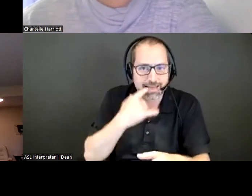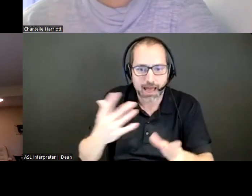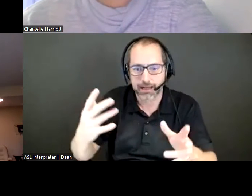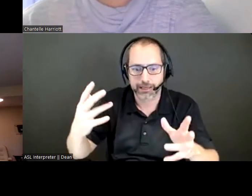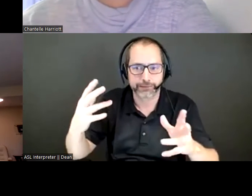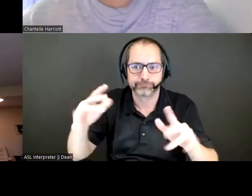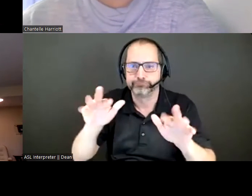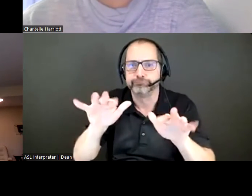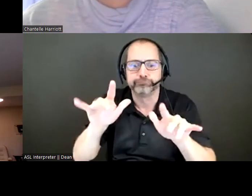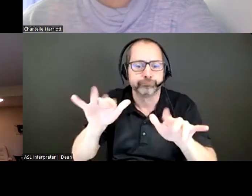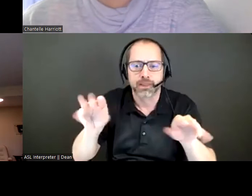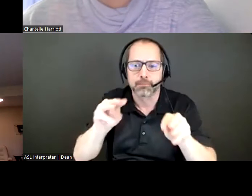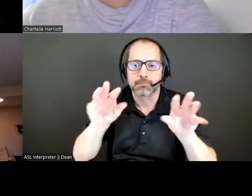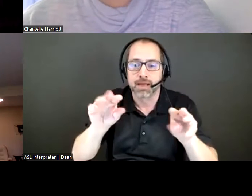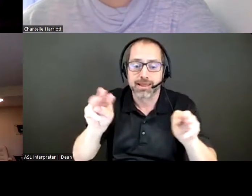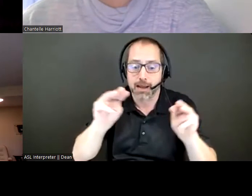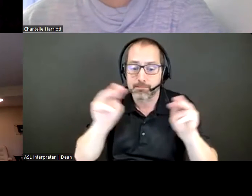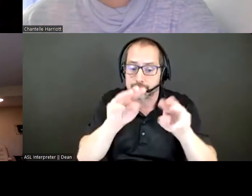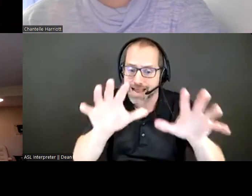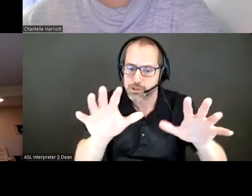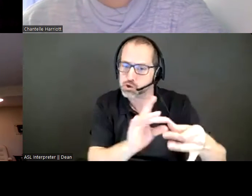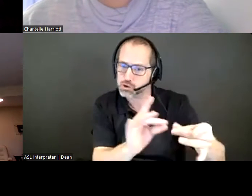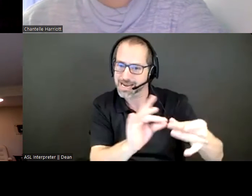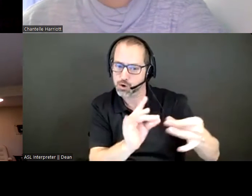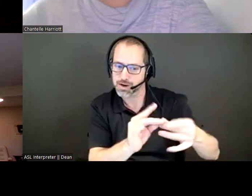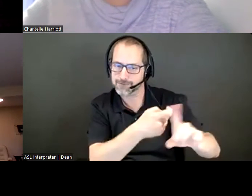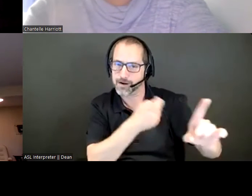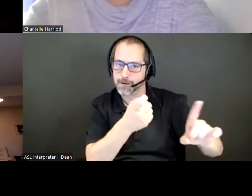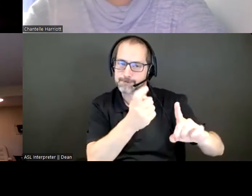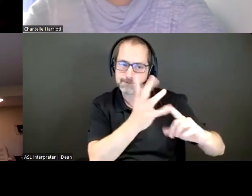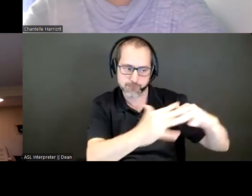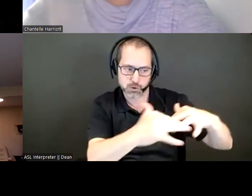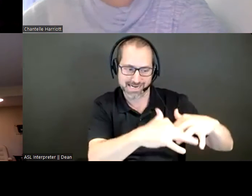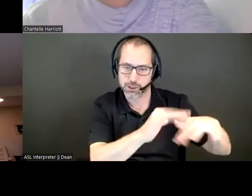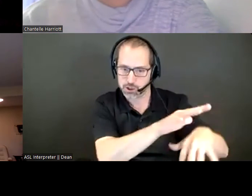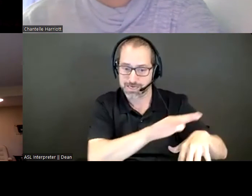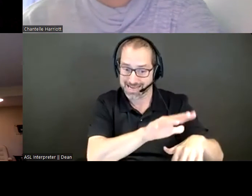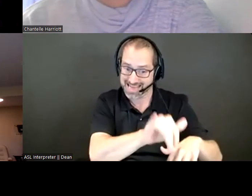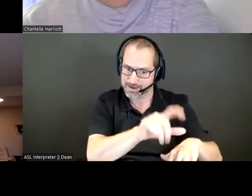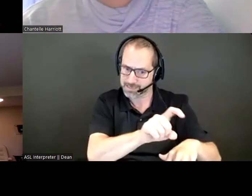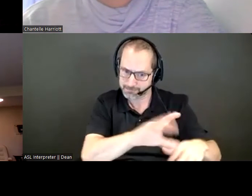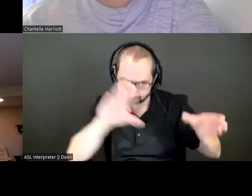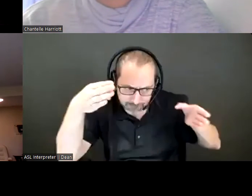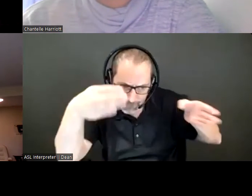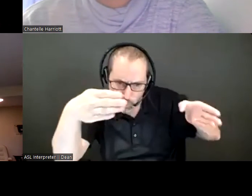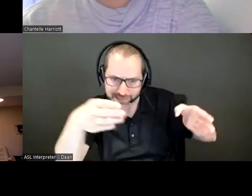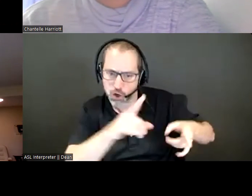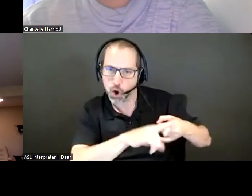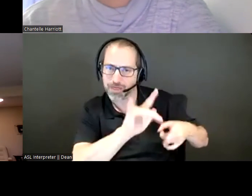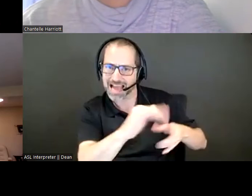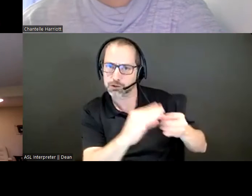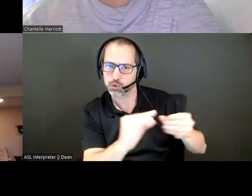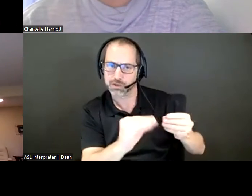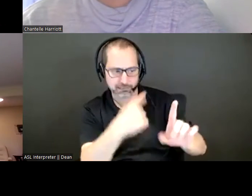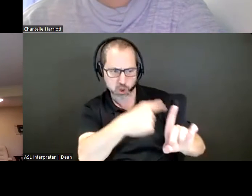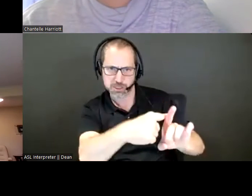narratives of First Nations. They need to be centered because it's a positive story, you see.